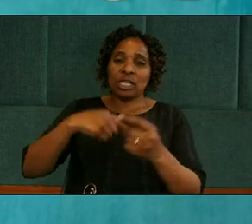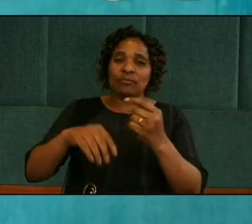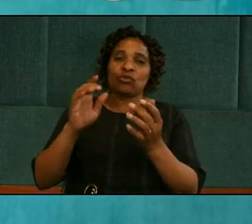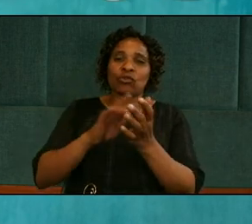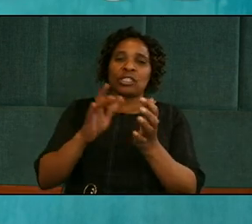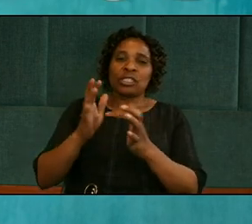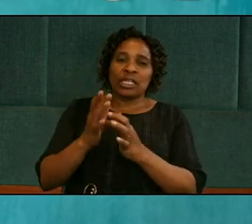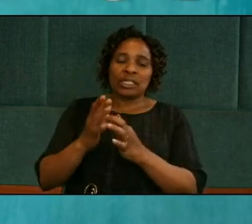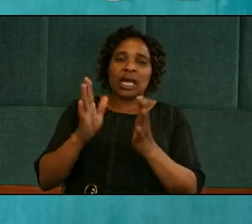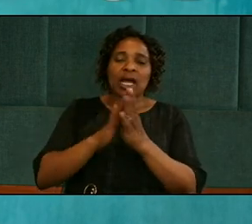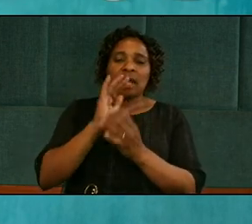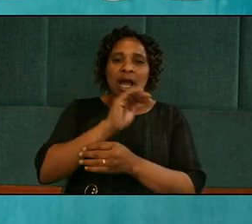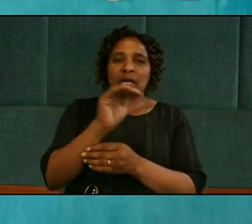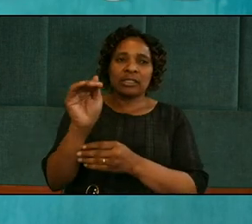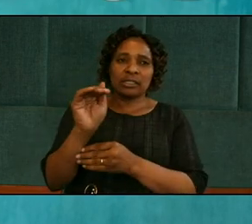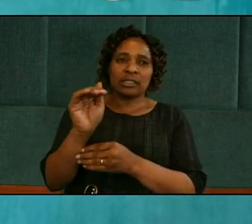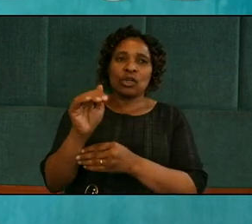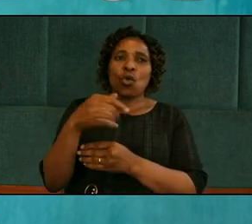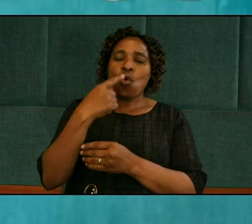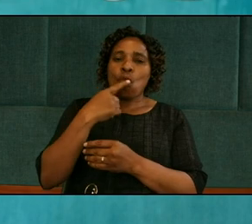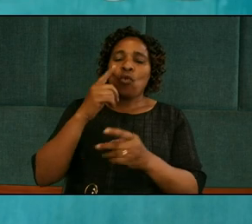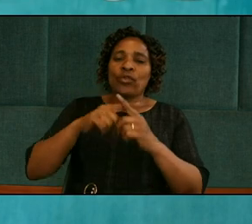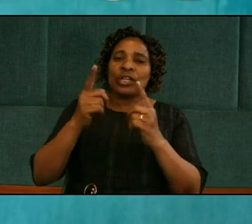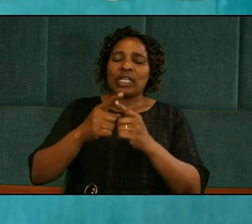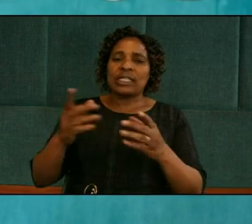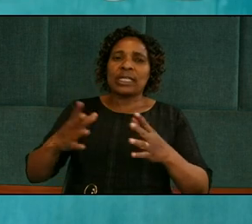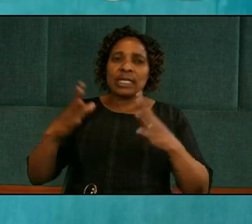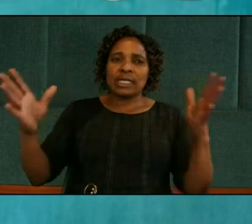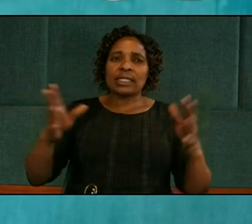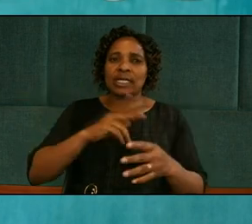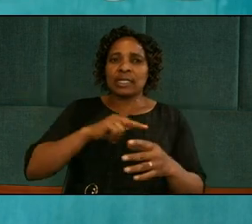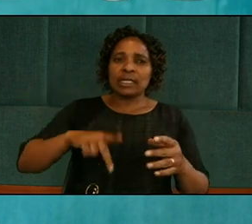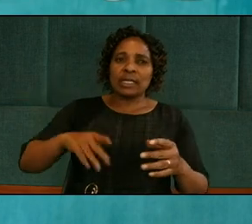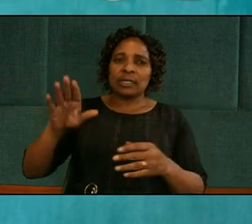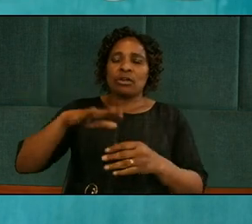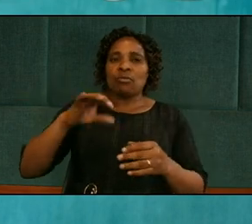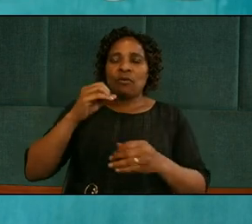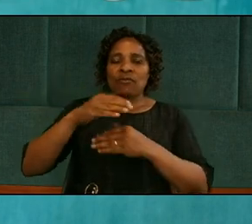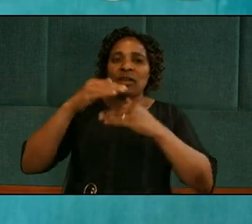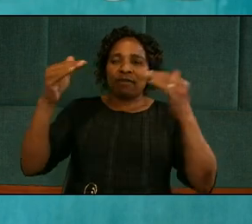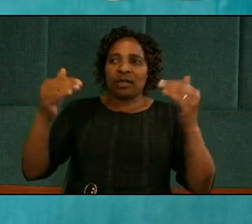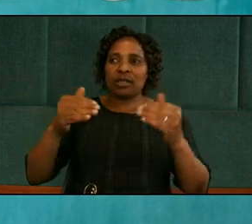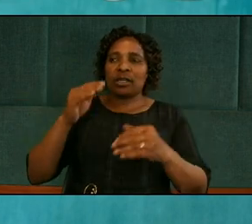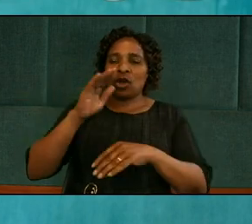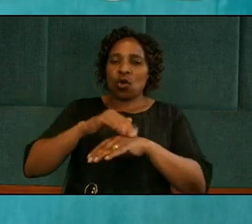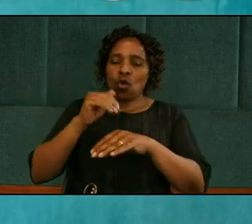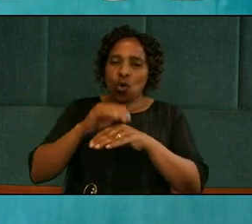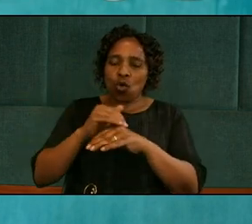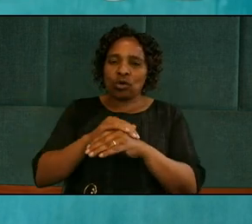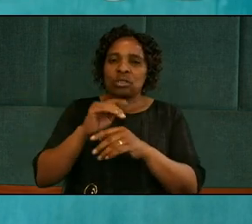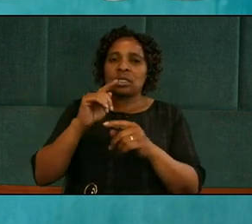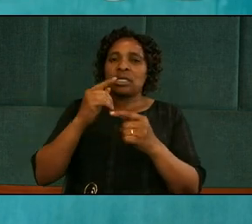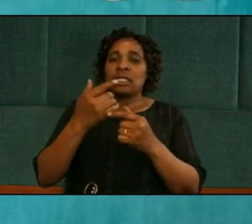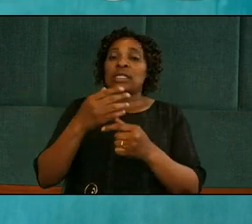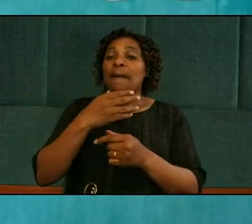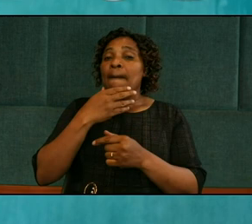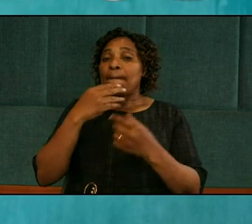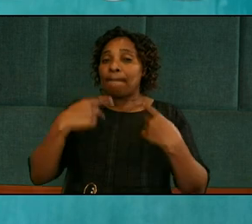Jesus and asked, "Who then is the greatest in the kingdom of heaven?" He called a little child to him